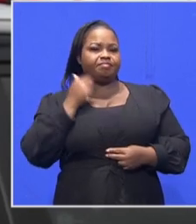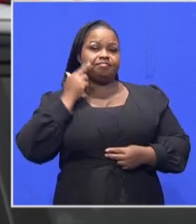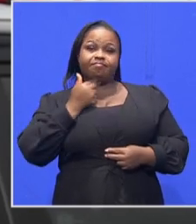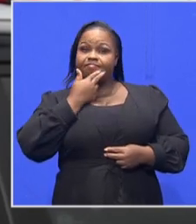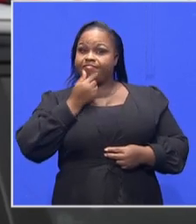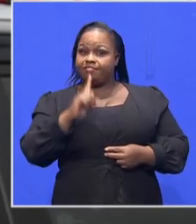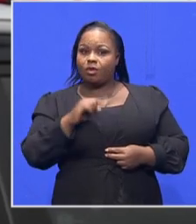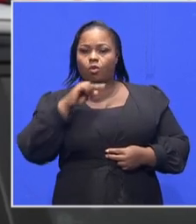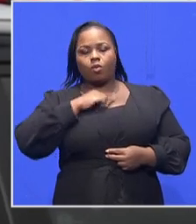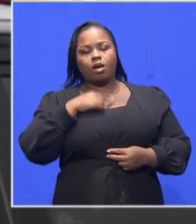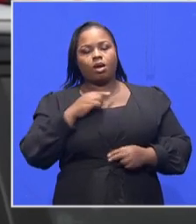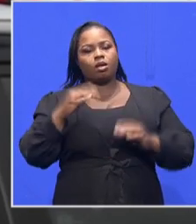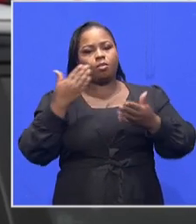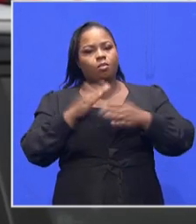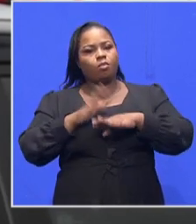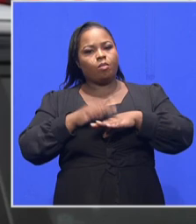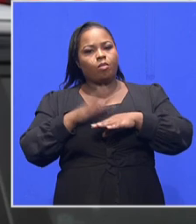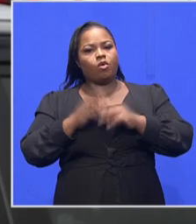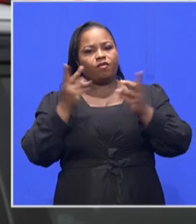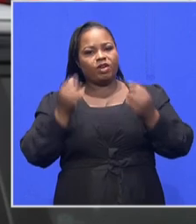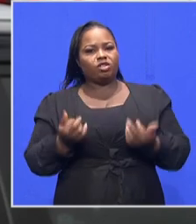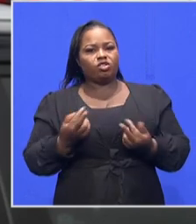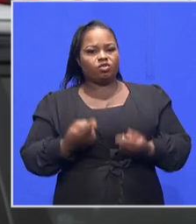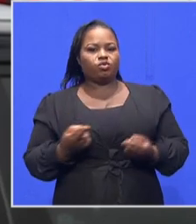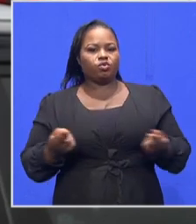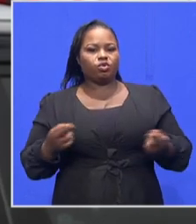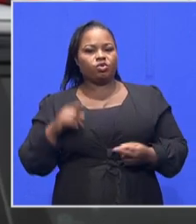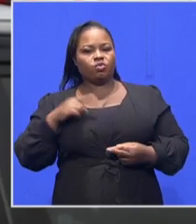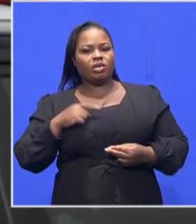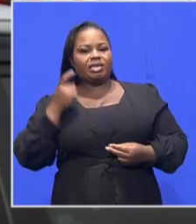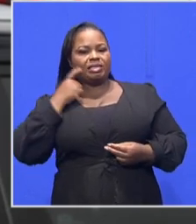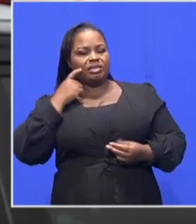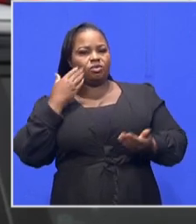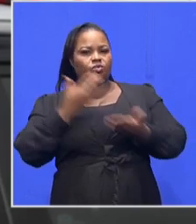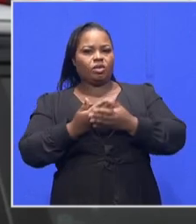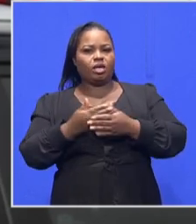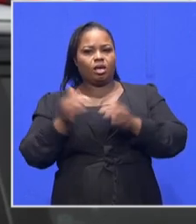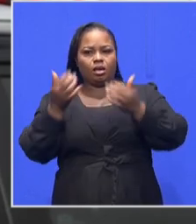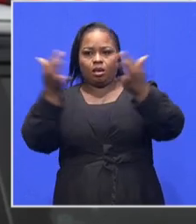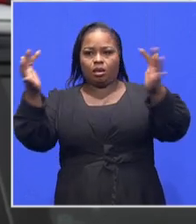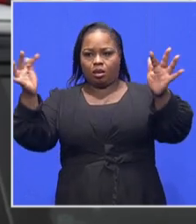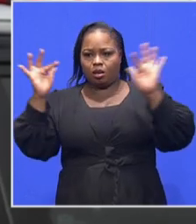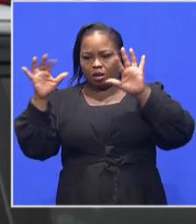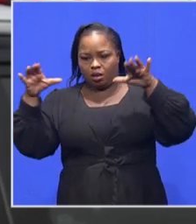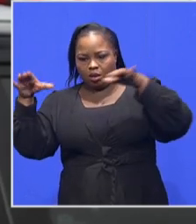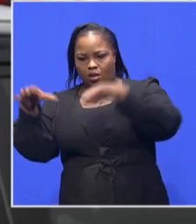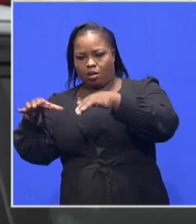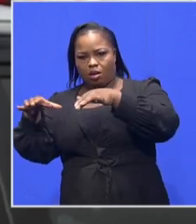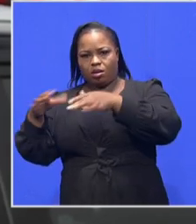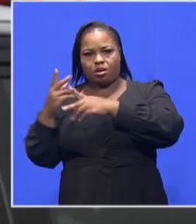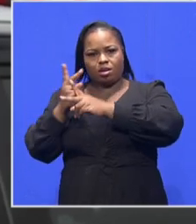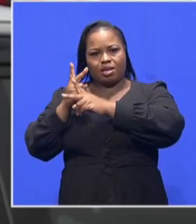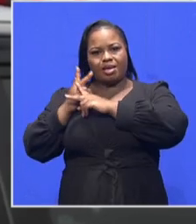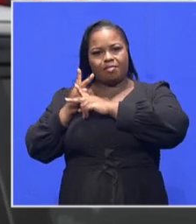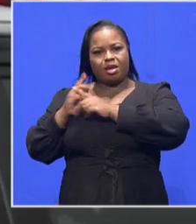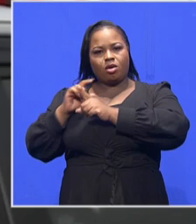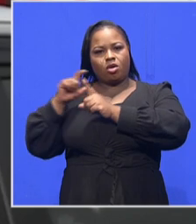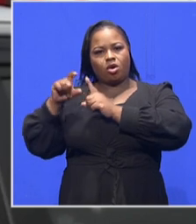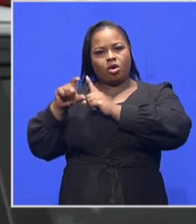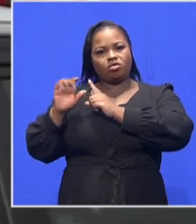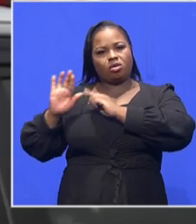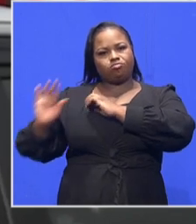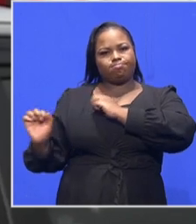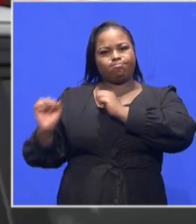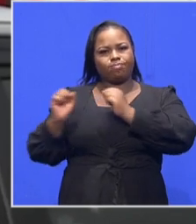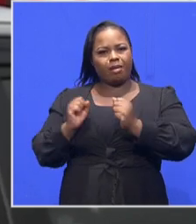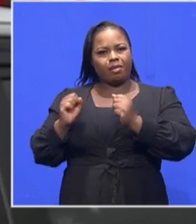investment, it will bring financial resources whereby we can ring fence and conserve and then also promote our culture for what it is